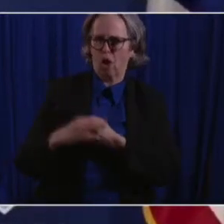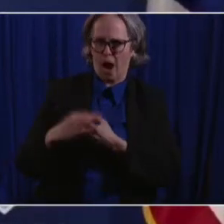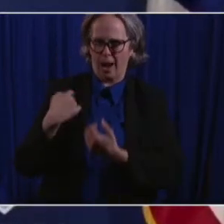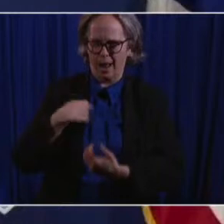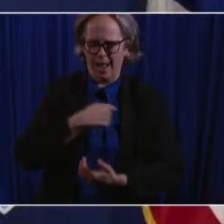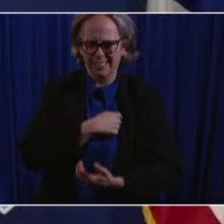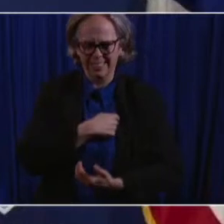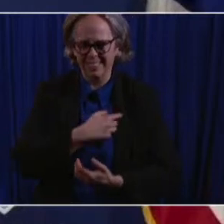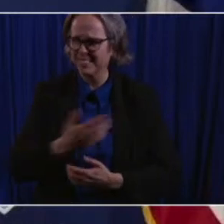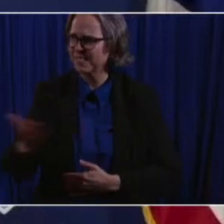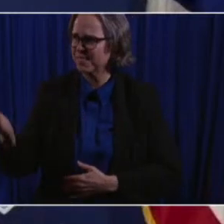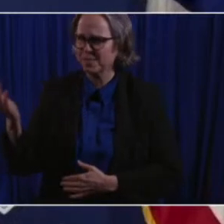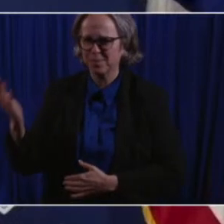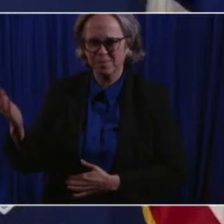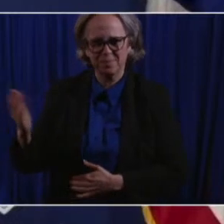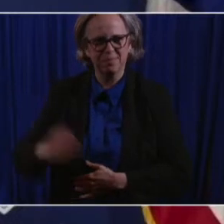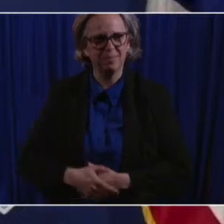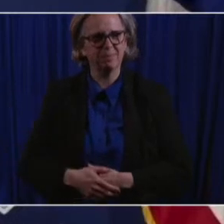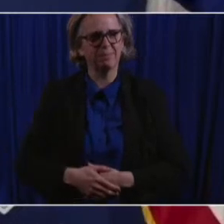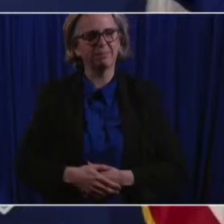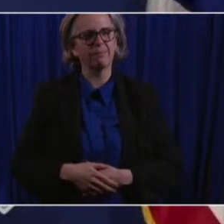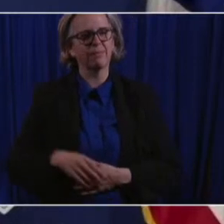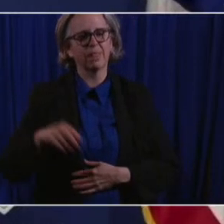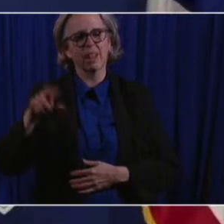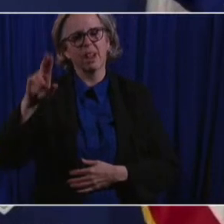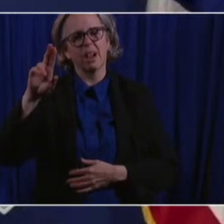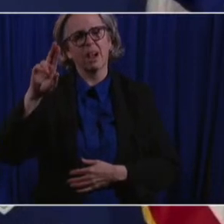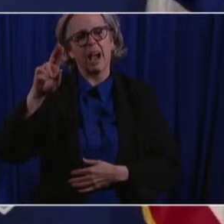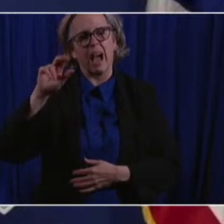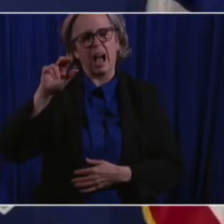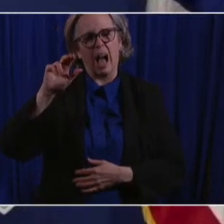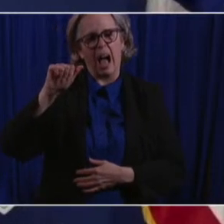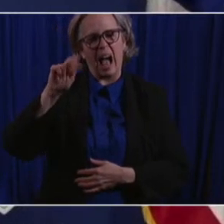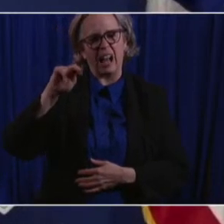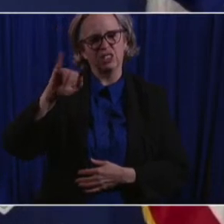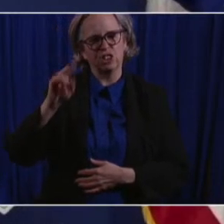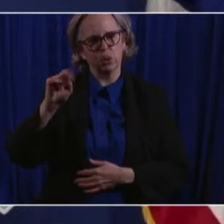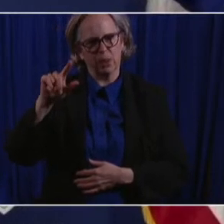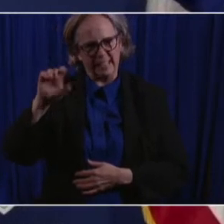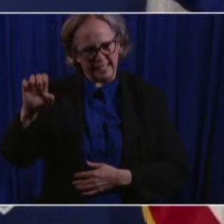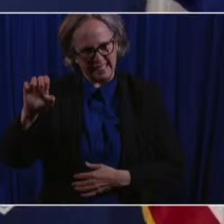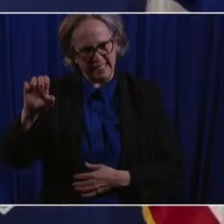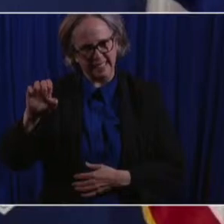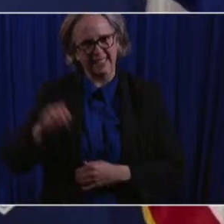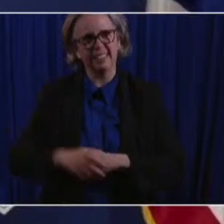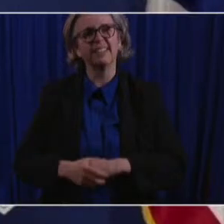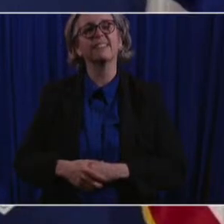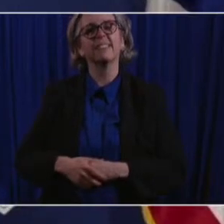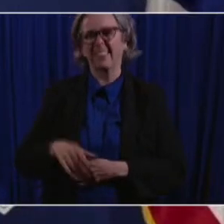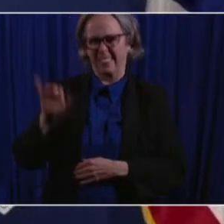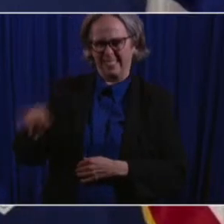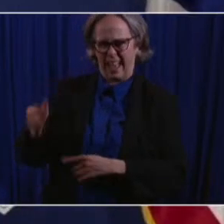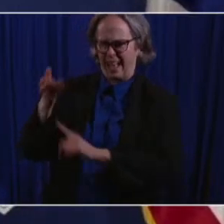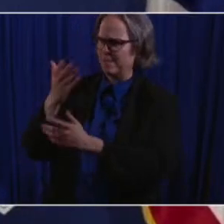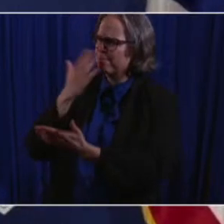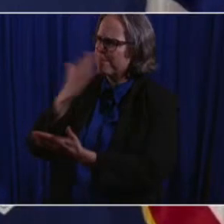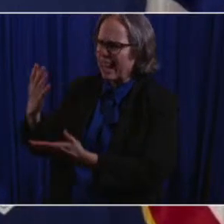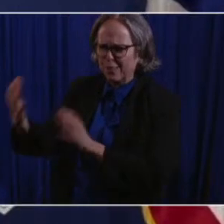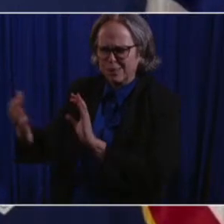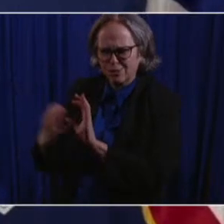Anjali Foodke, who is joining us today. She's a student at UT, and